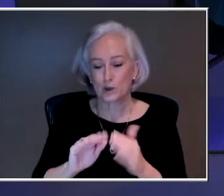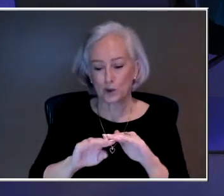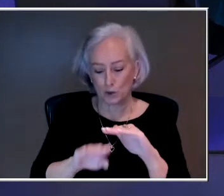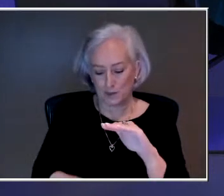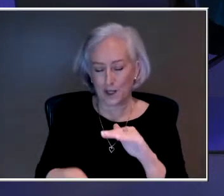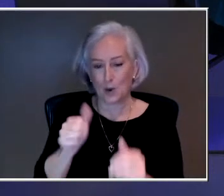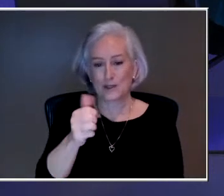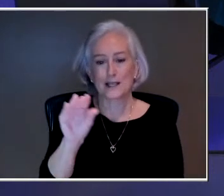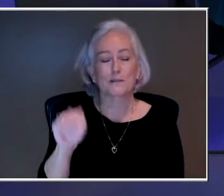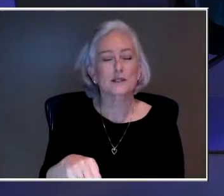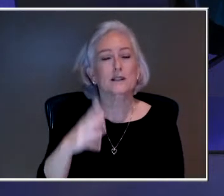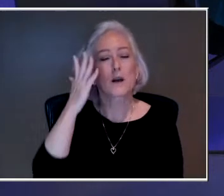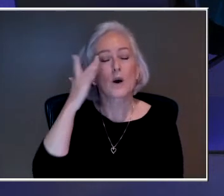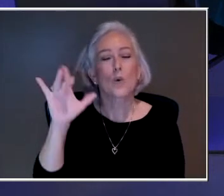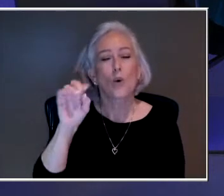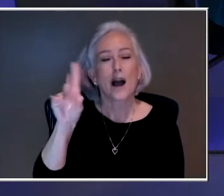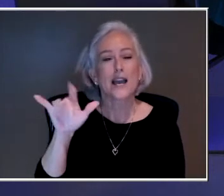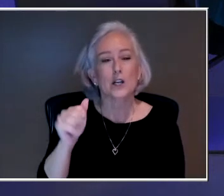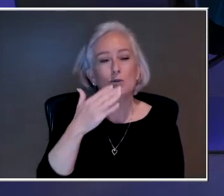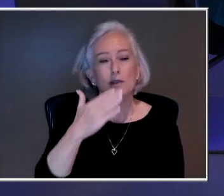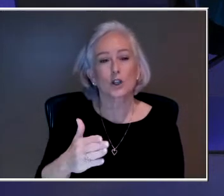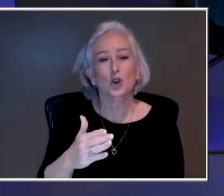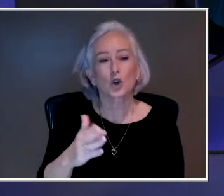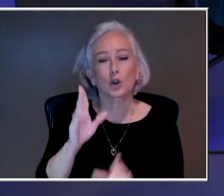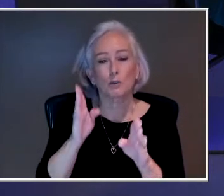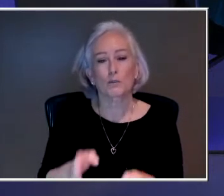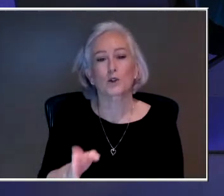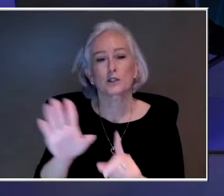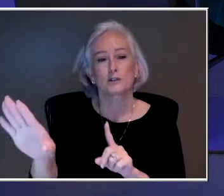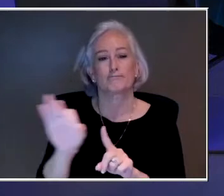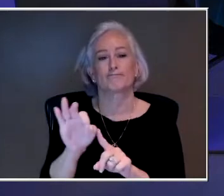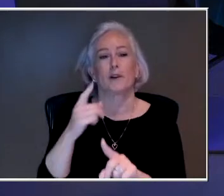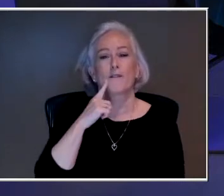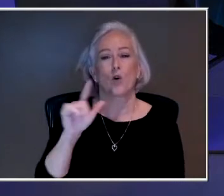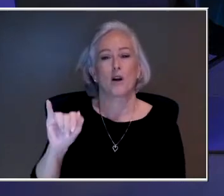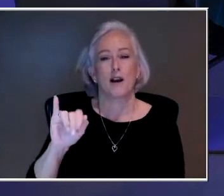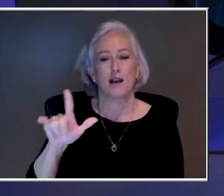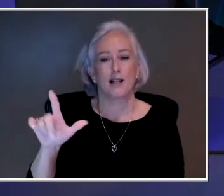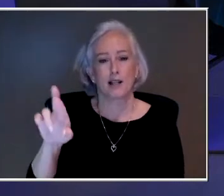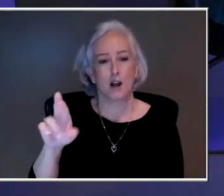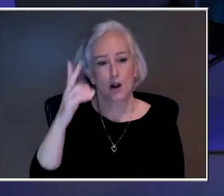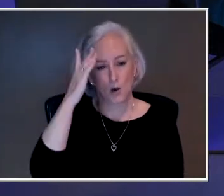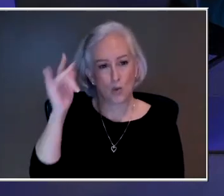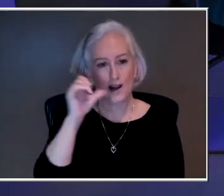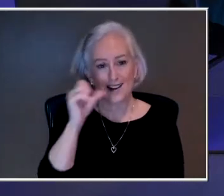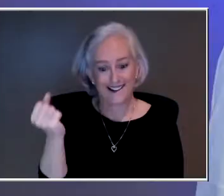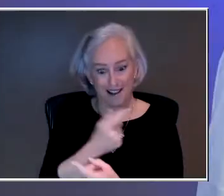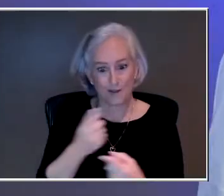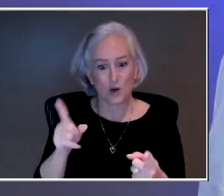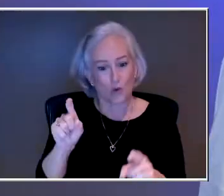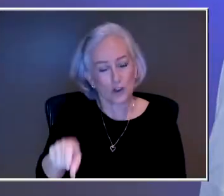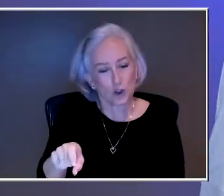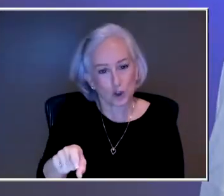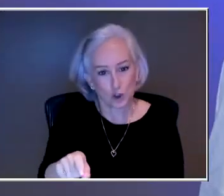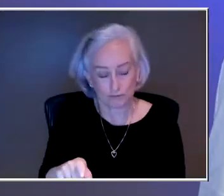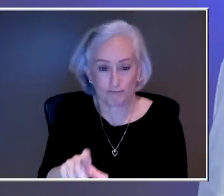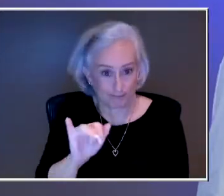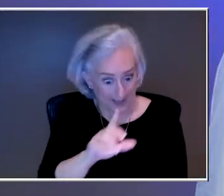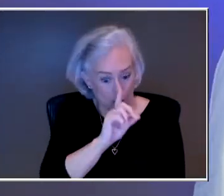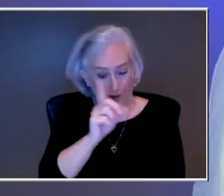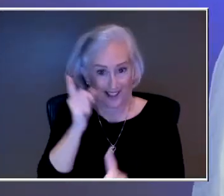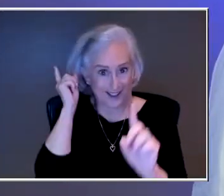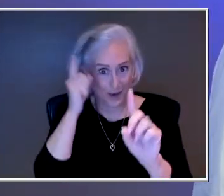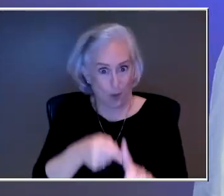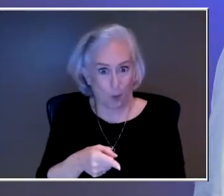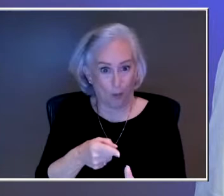a good candidate for ILR? You know, if this is preventative, why not every breast cancer patient? Well, that's really the goal. And